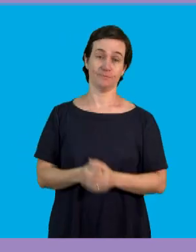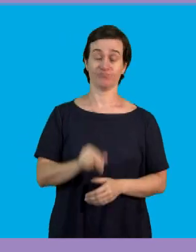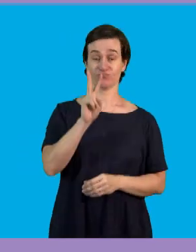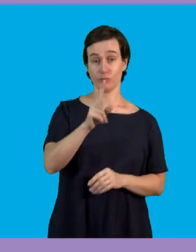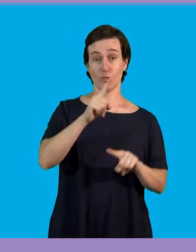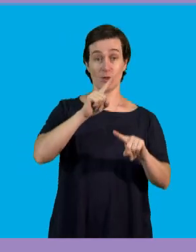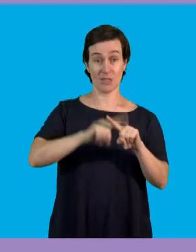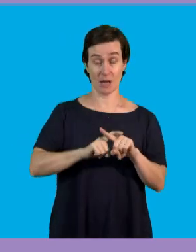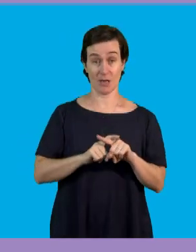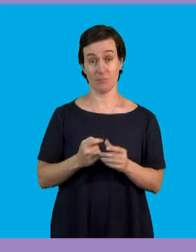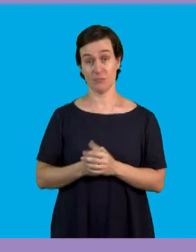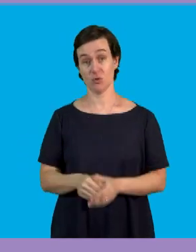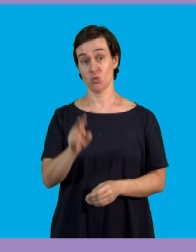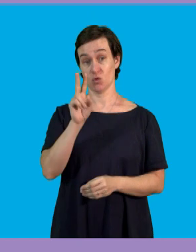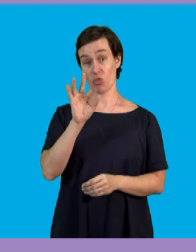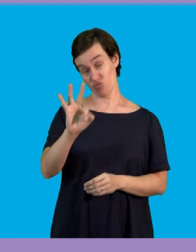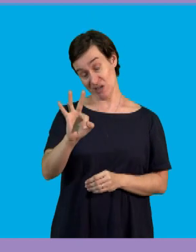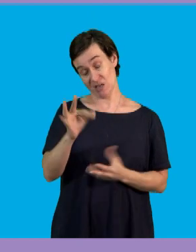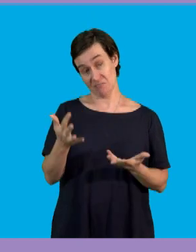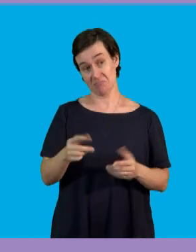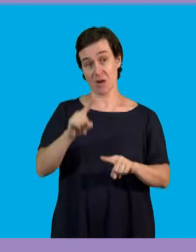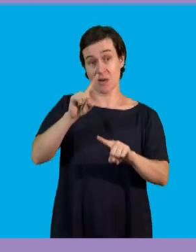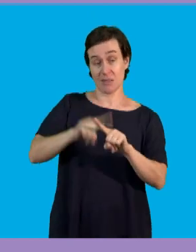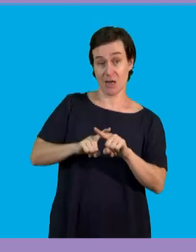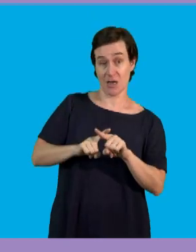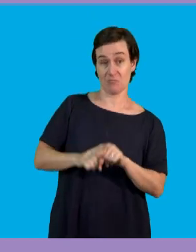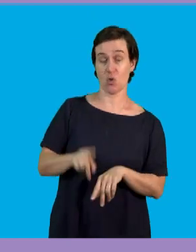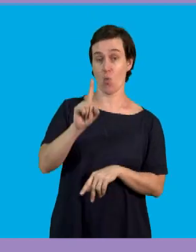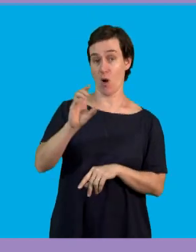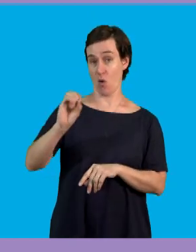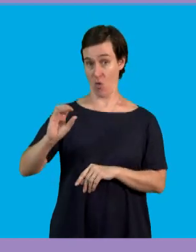2 multiplied by 3 multiplied by